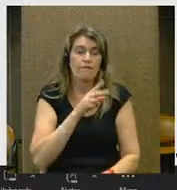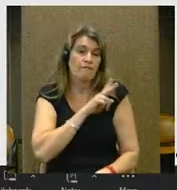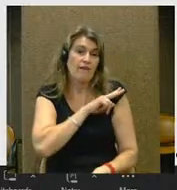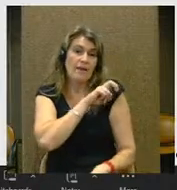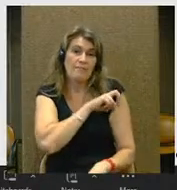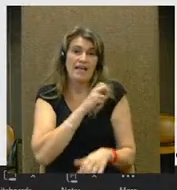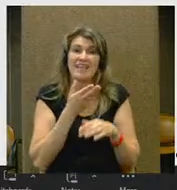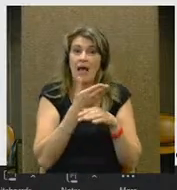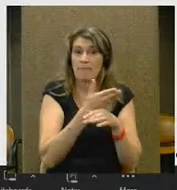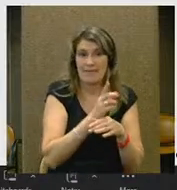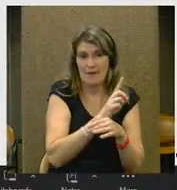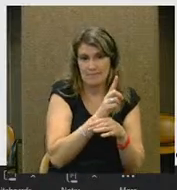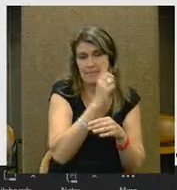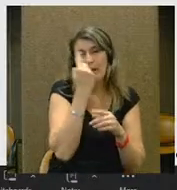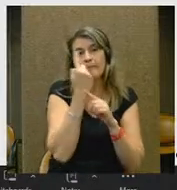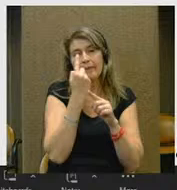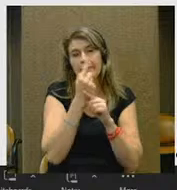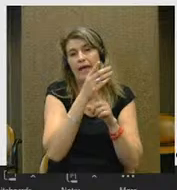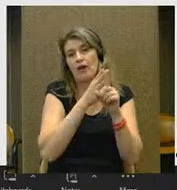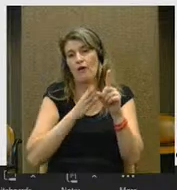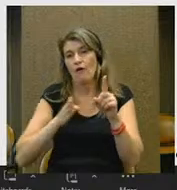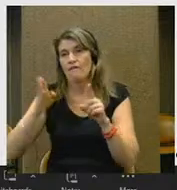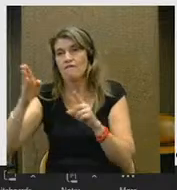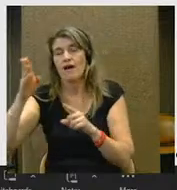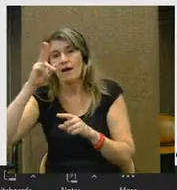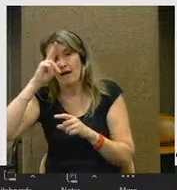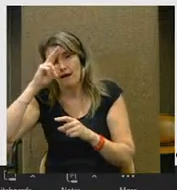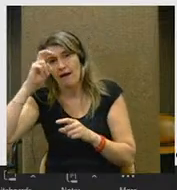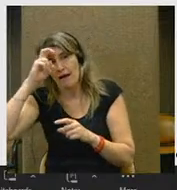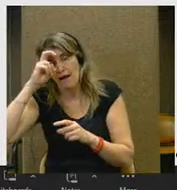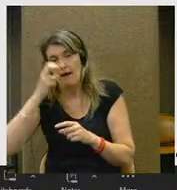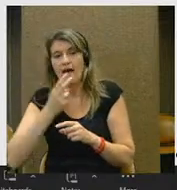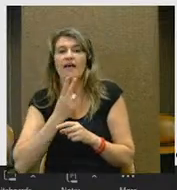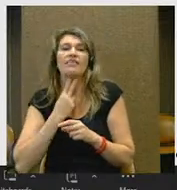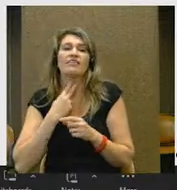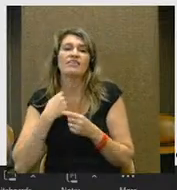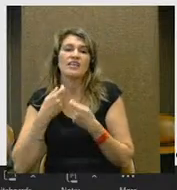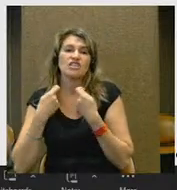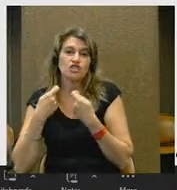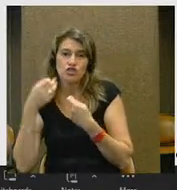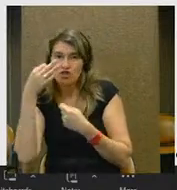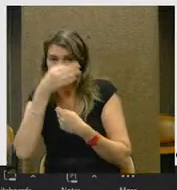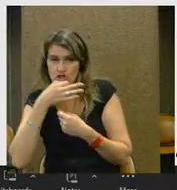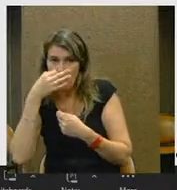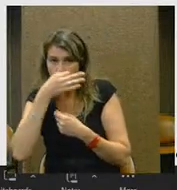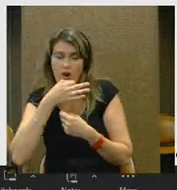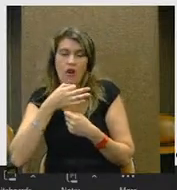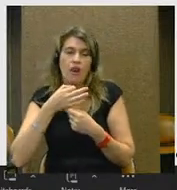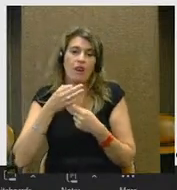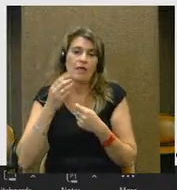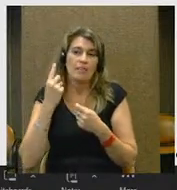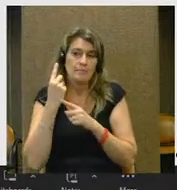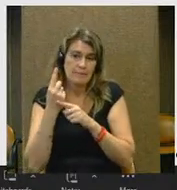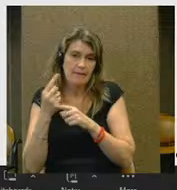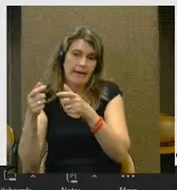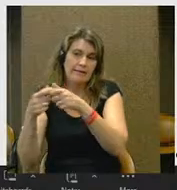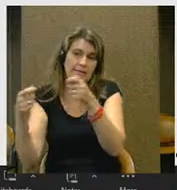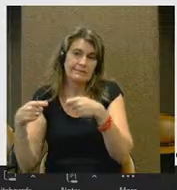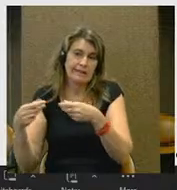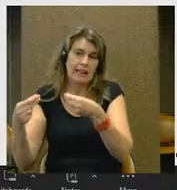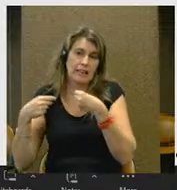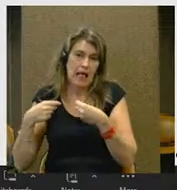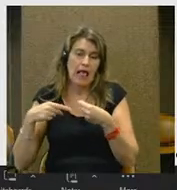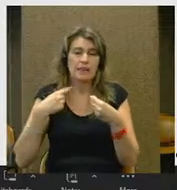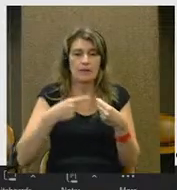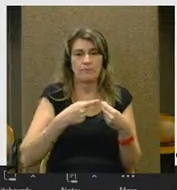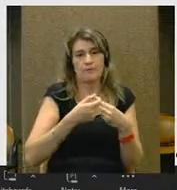it creates a lot of barriers. And now this isn't the case in all countries, but these are things you'll want to be thinking about right now. What's the current